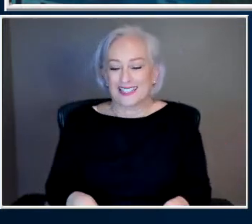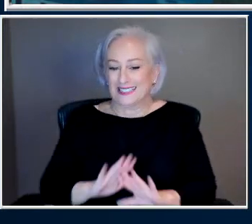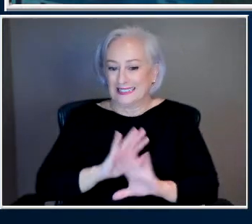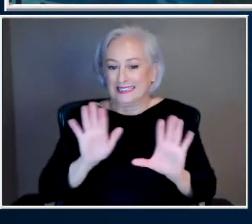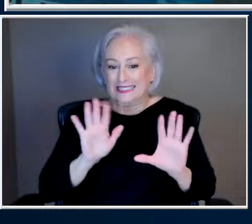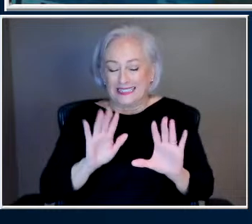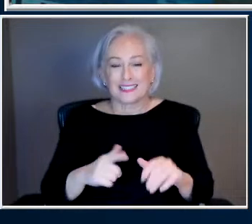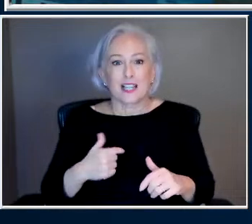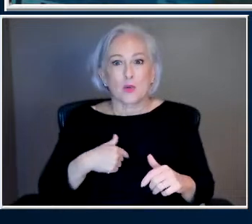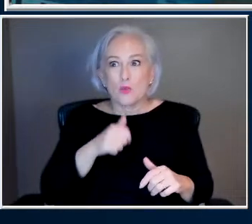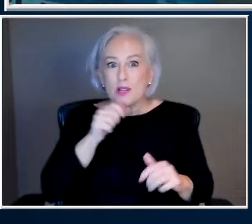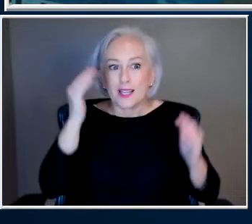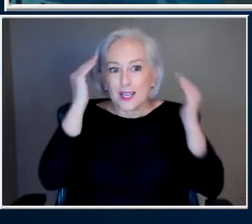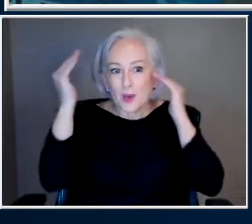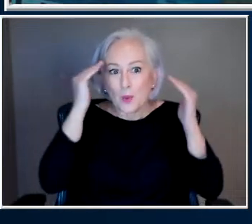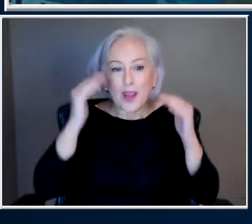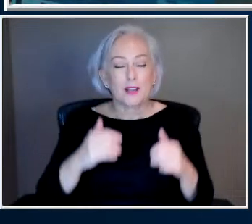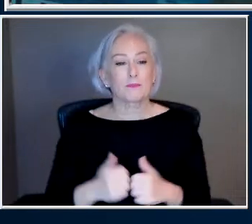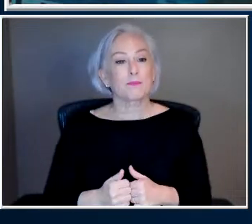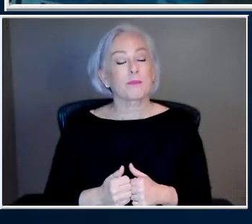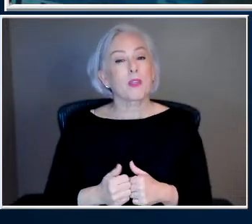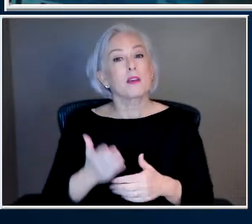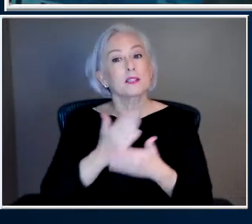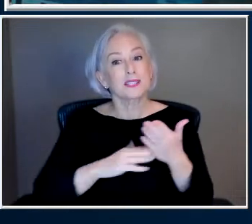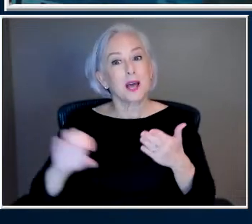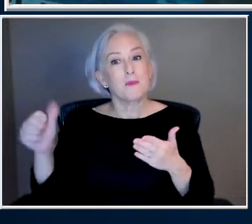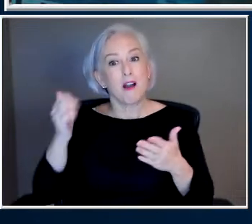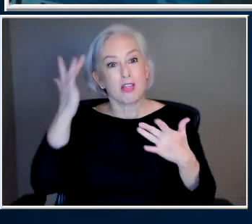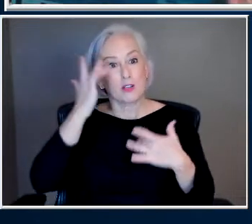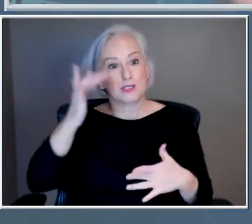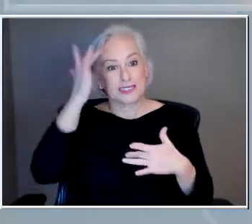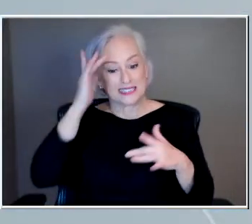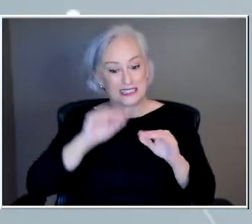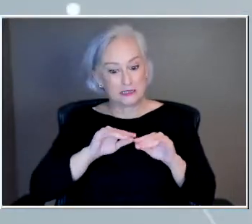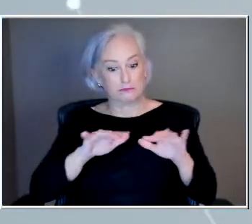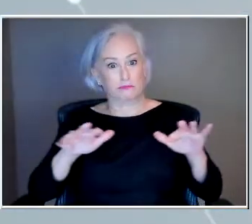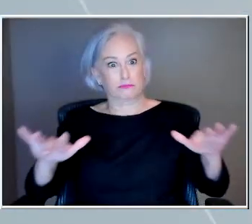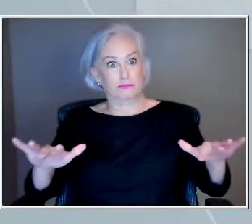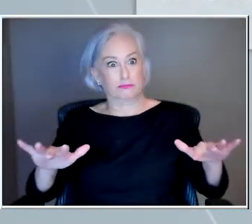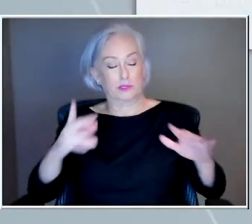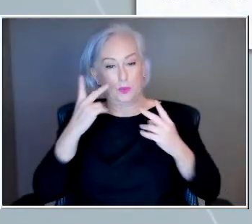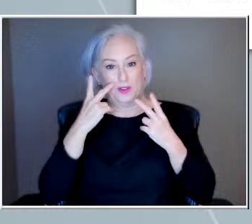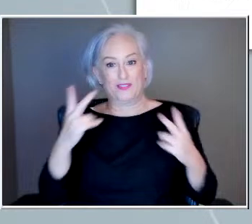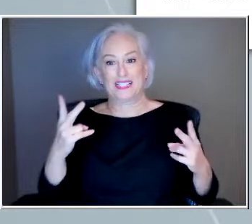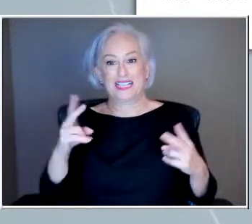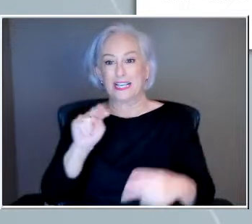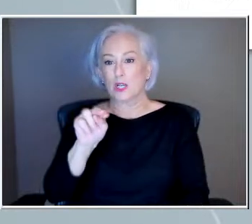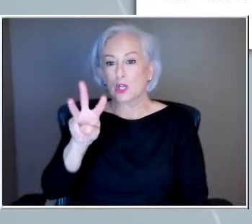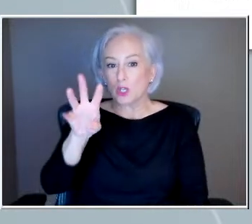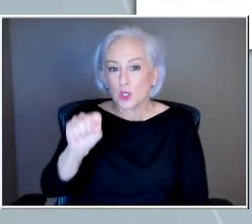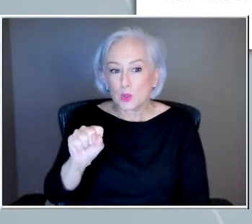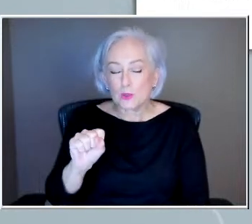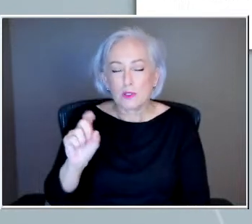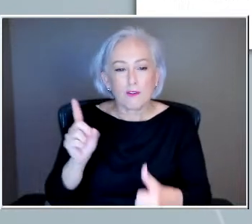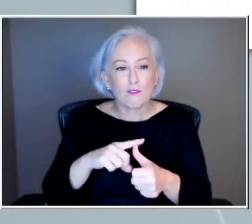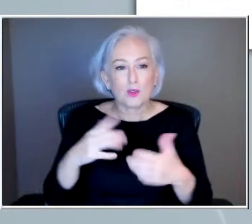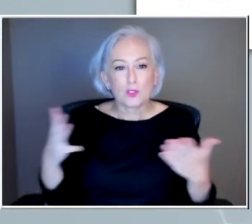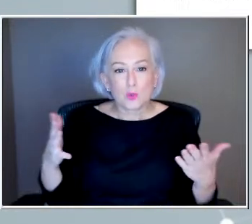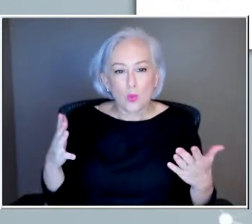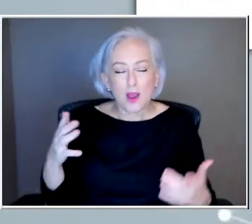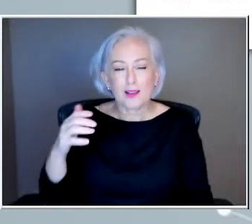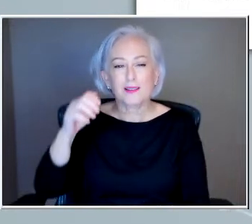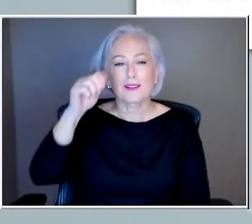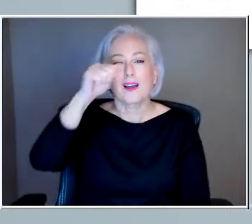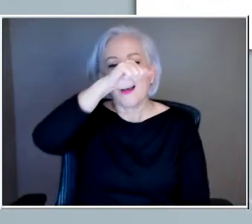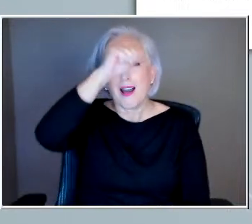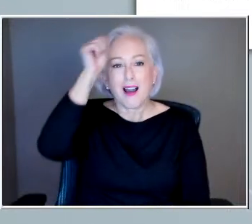a couple of infectious diseases besides COVID that are making national news right now. First one is something called Alaska pox, which has taken the